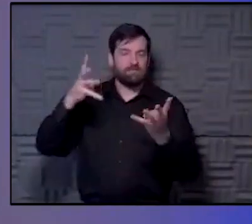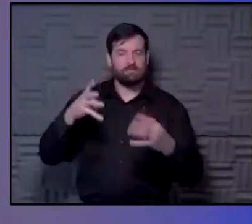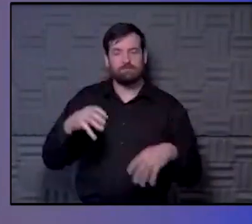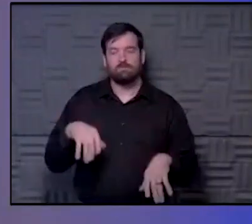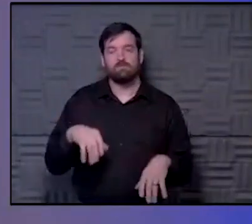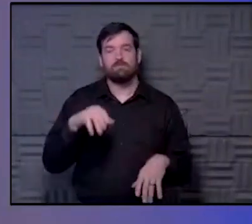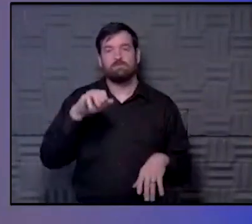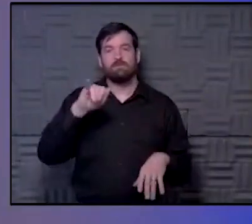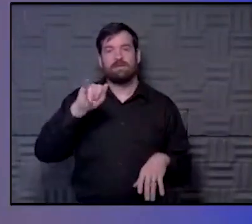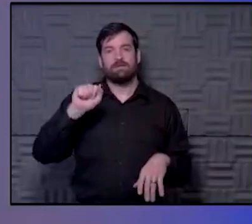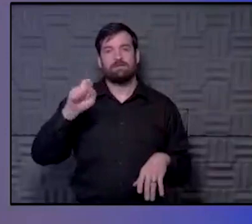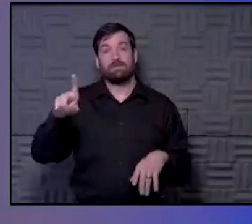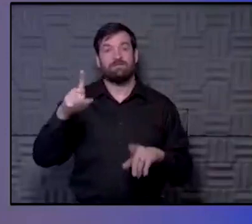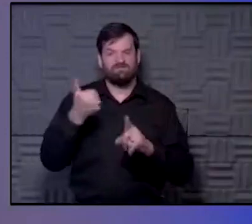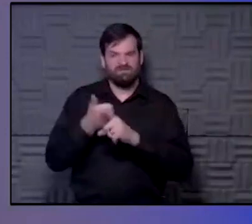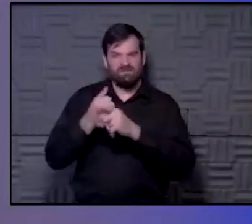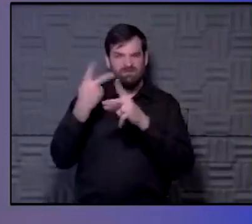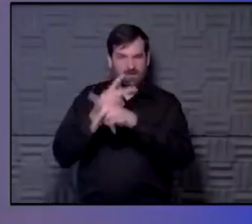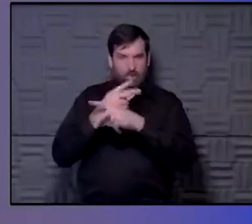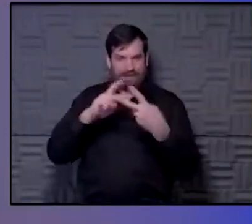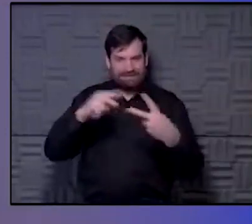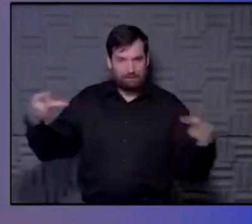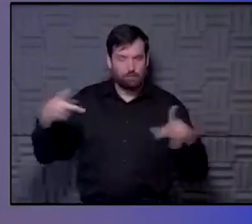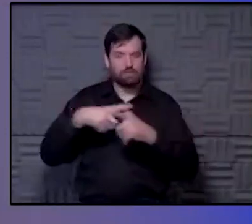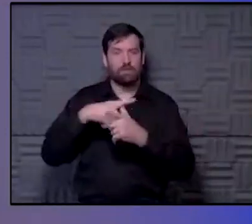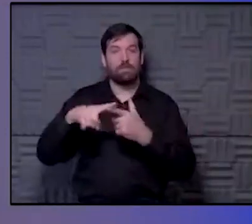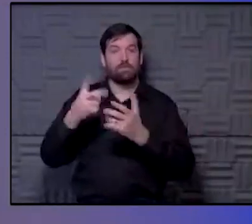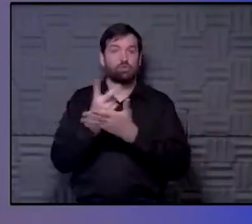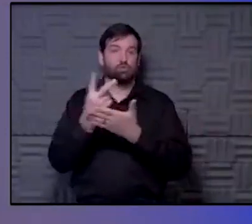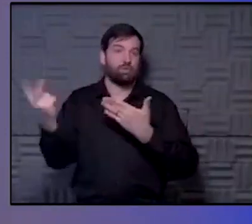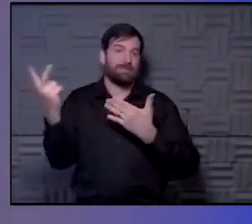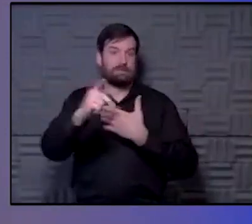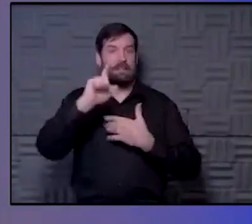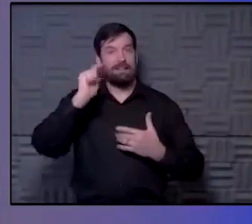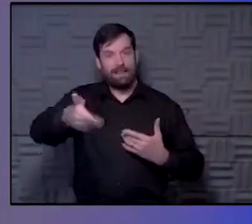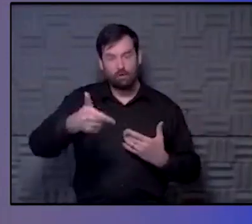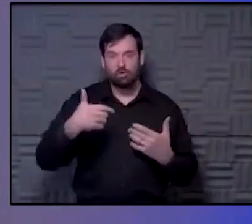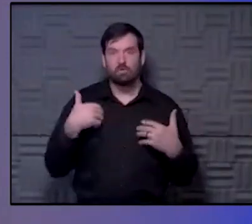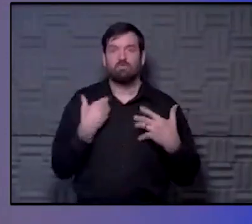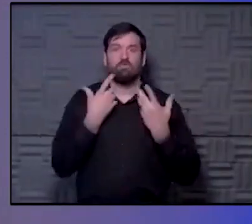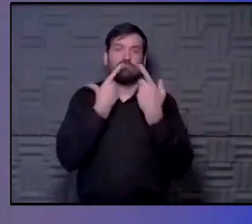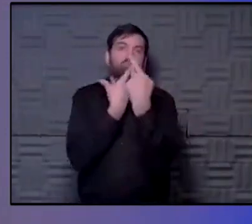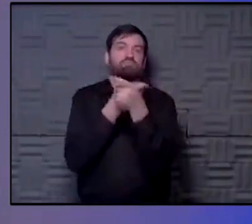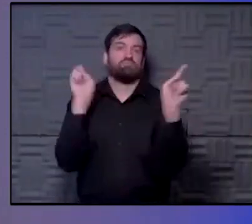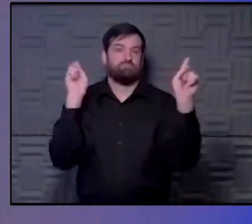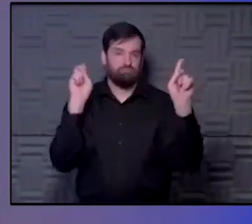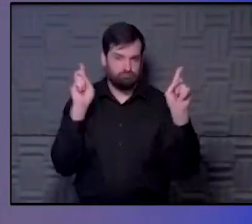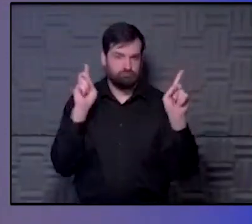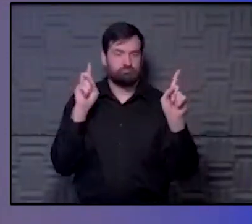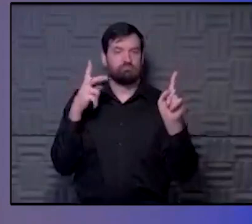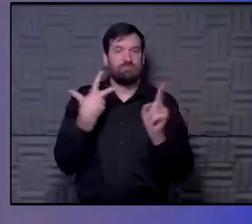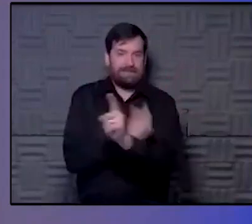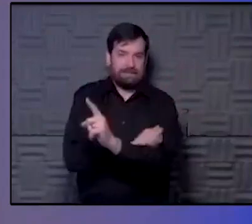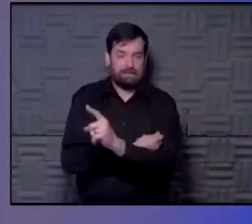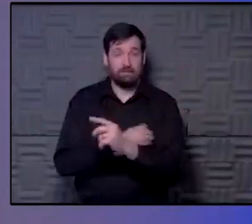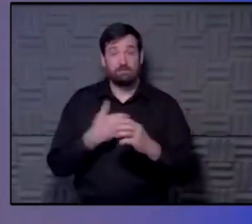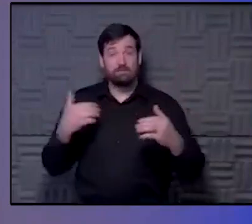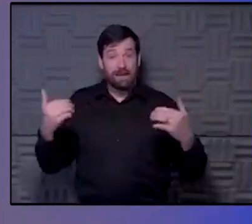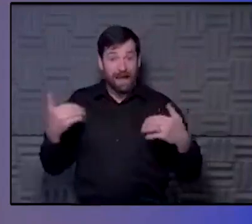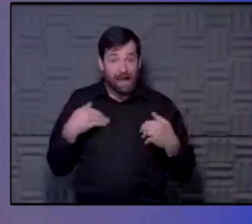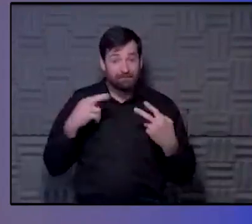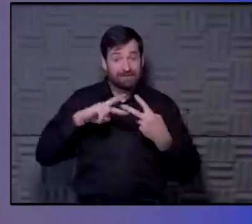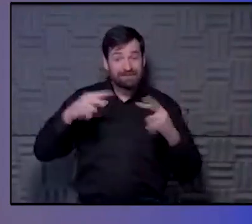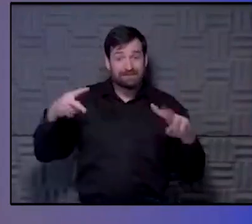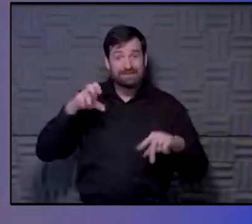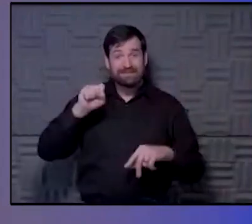NIAID, she got the sequence, and 2 weeks later had a working vaccine in her lab. So if we have the sequences,